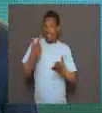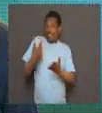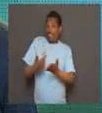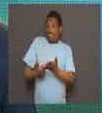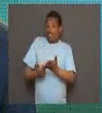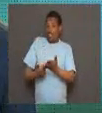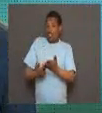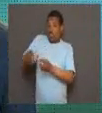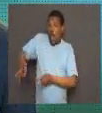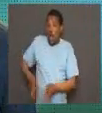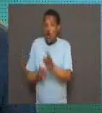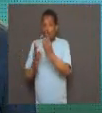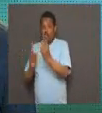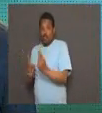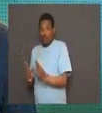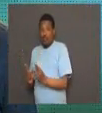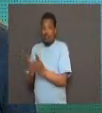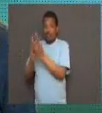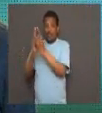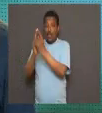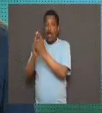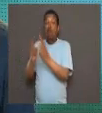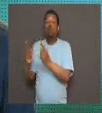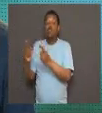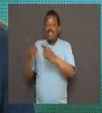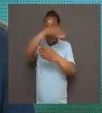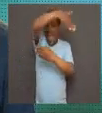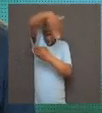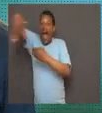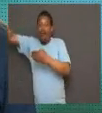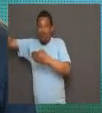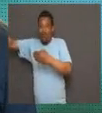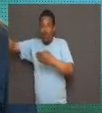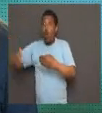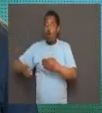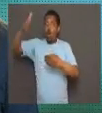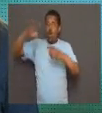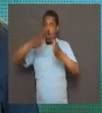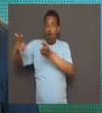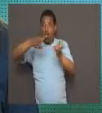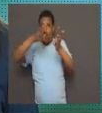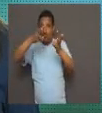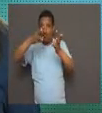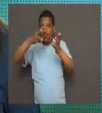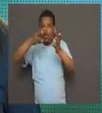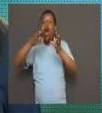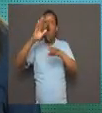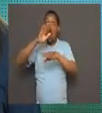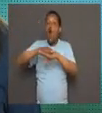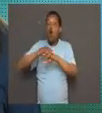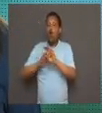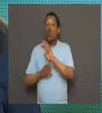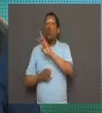This road meets up with a perpendicular major road on the